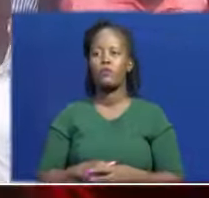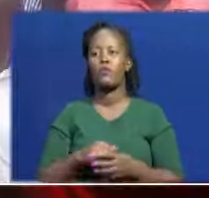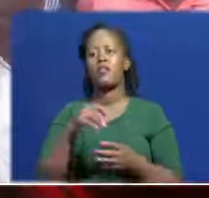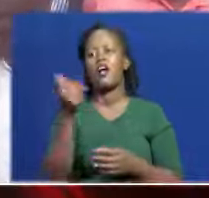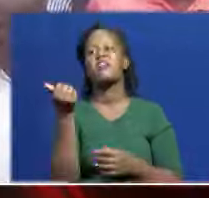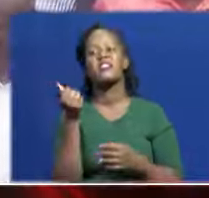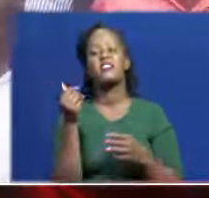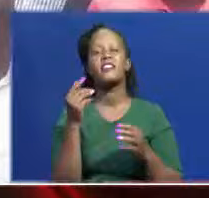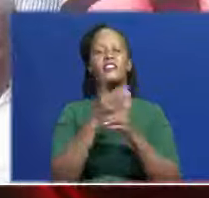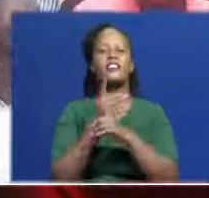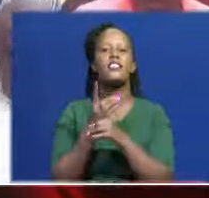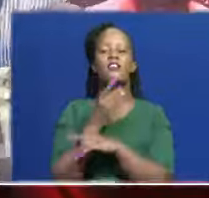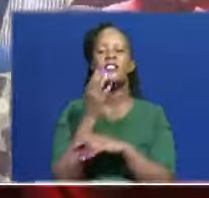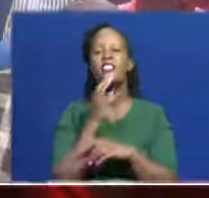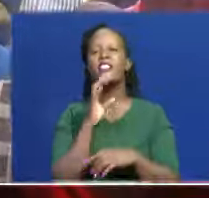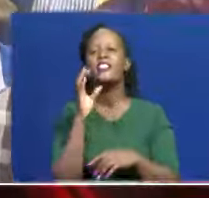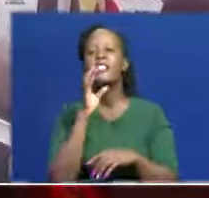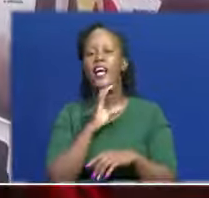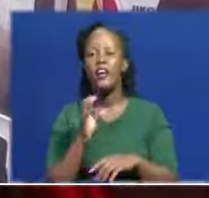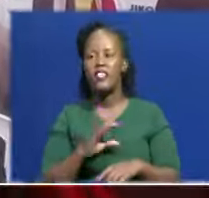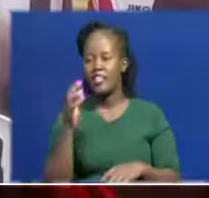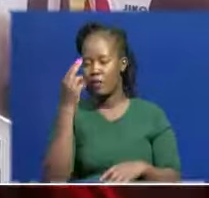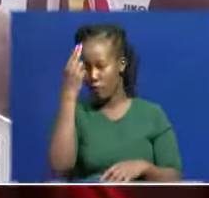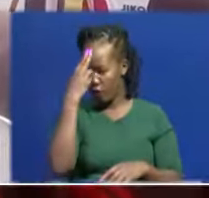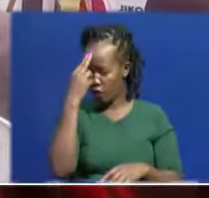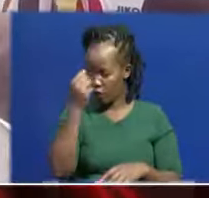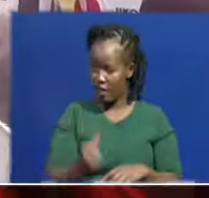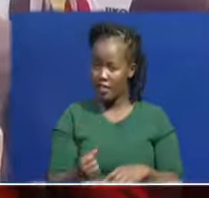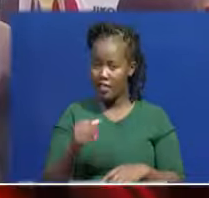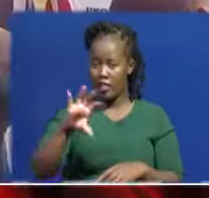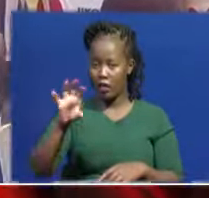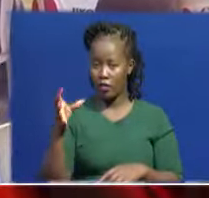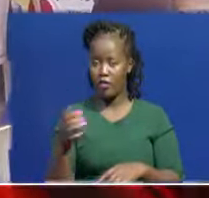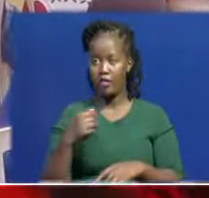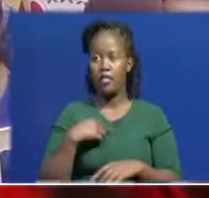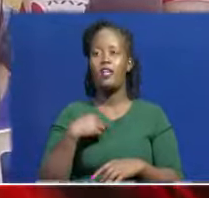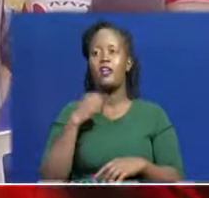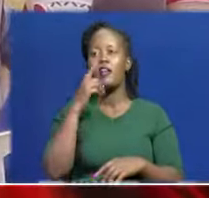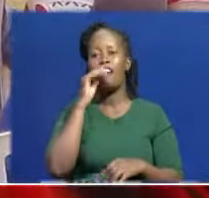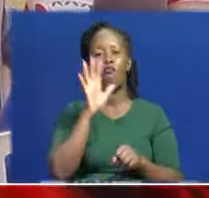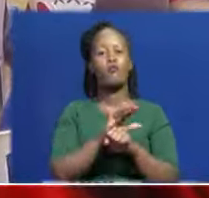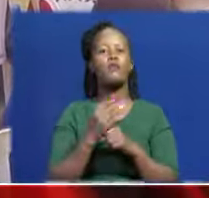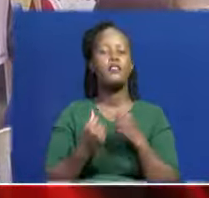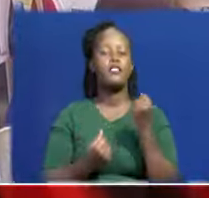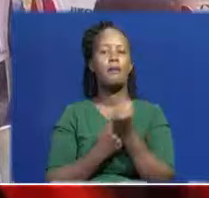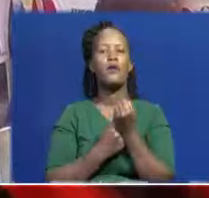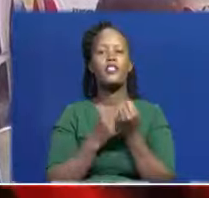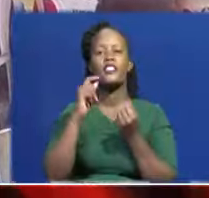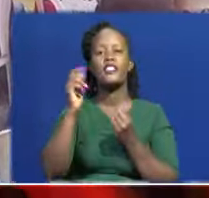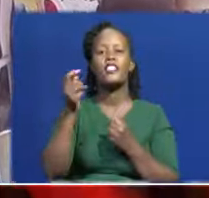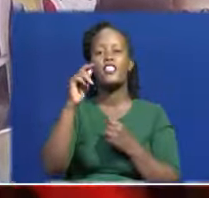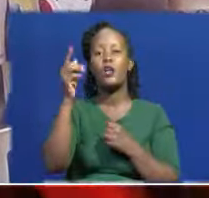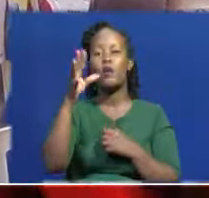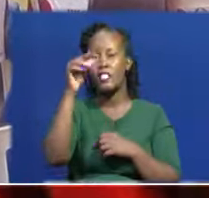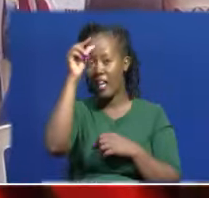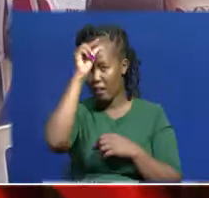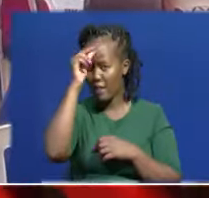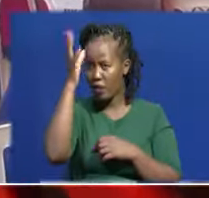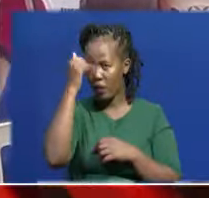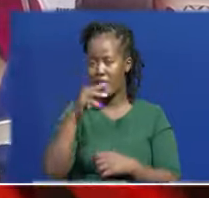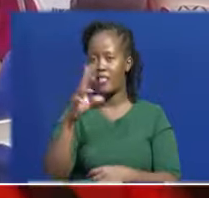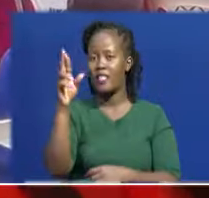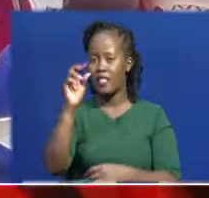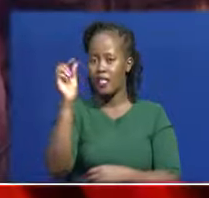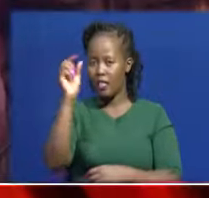Elsewhere, a section of elders from Kajiado County has pledged support to Kenya Kwanza's administration, saying the region has